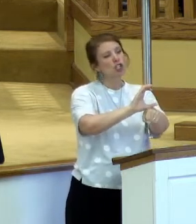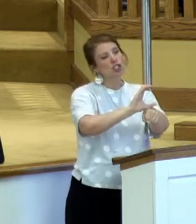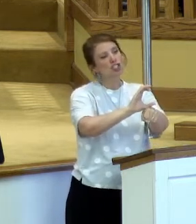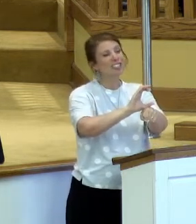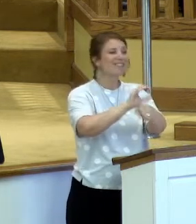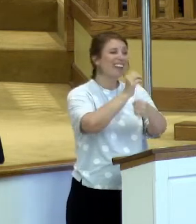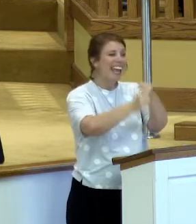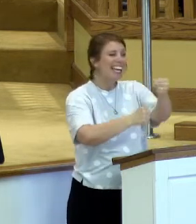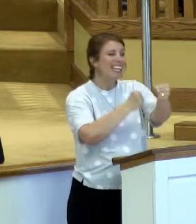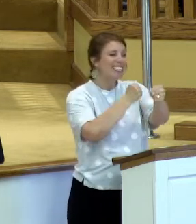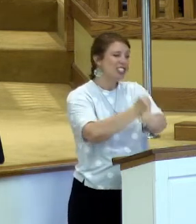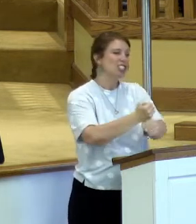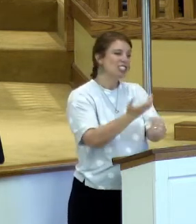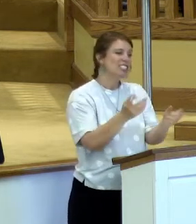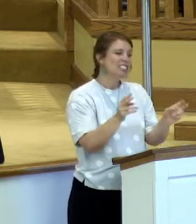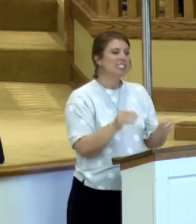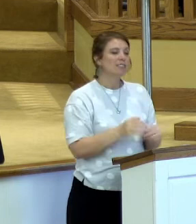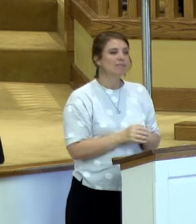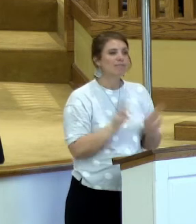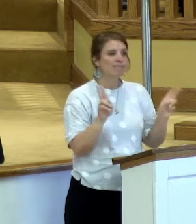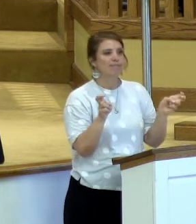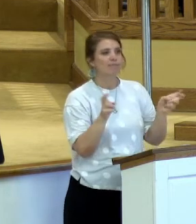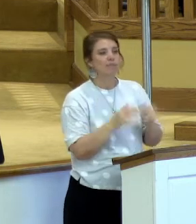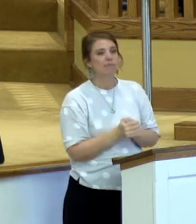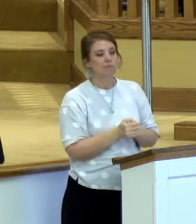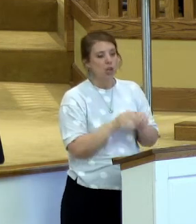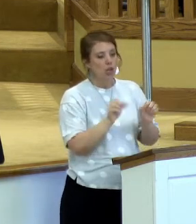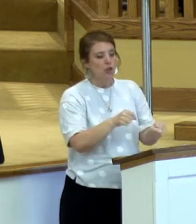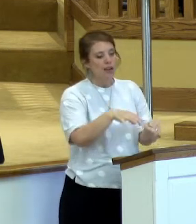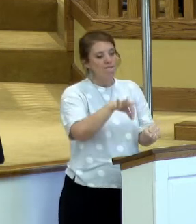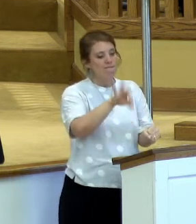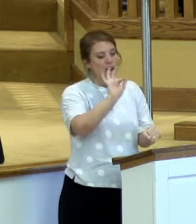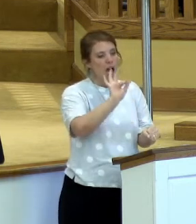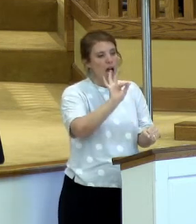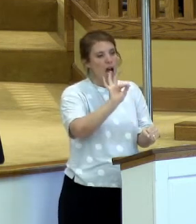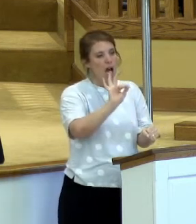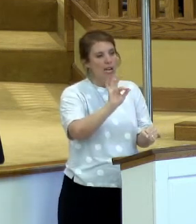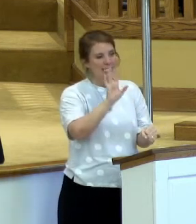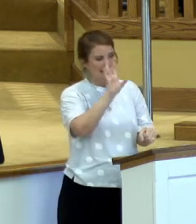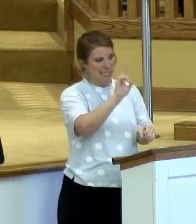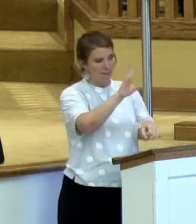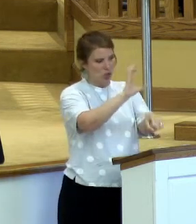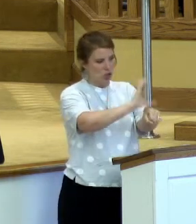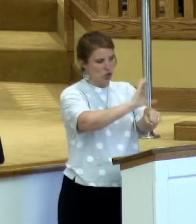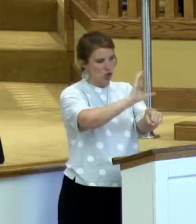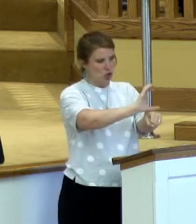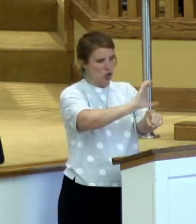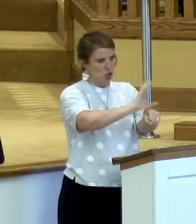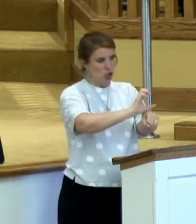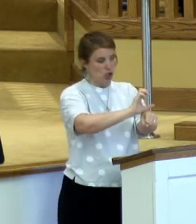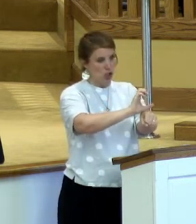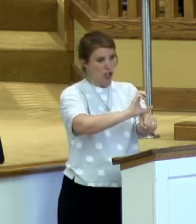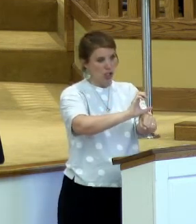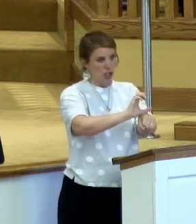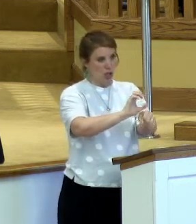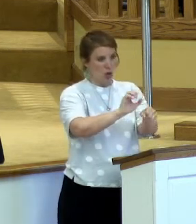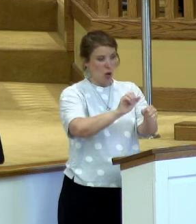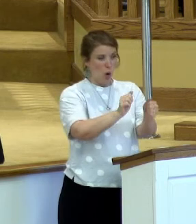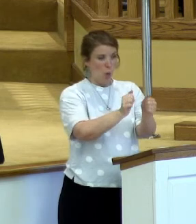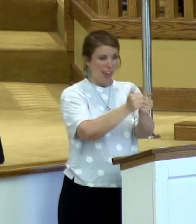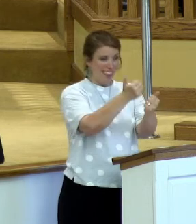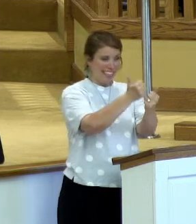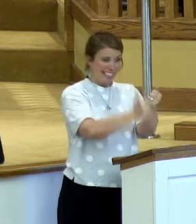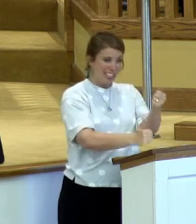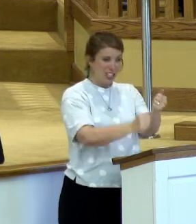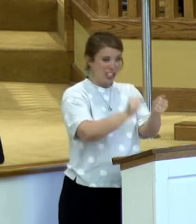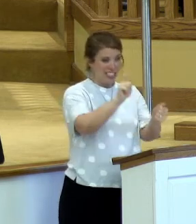church ages. And you can find these seven churches even in with each age and